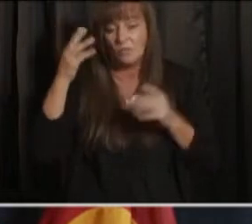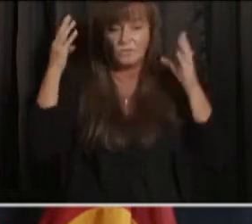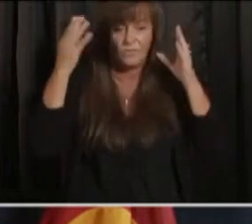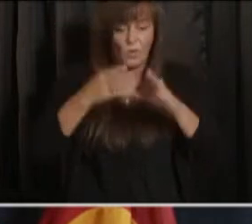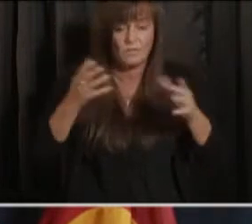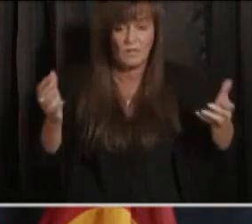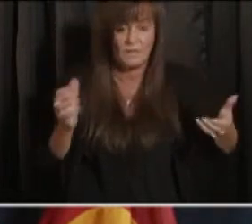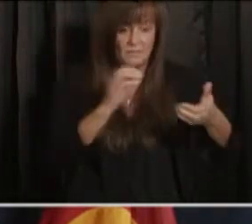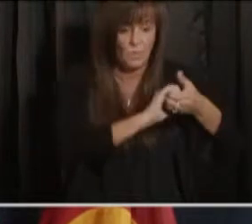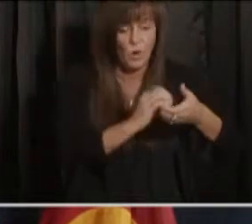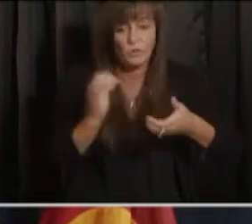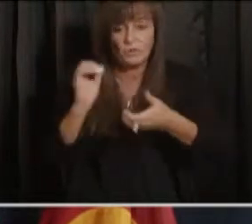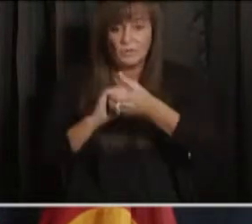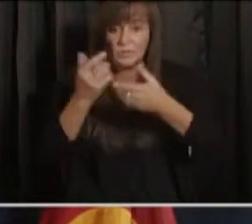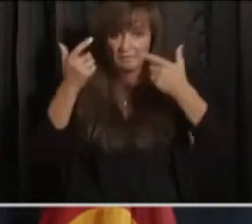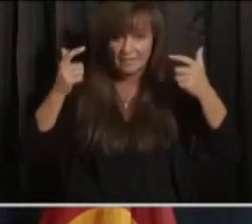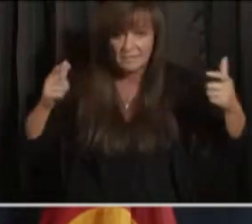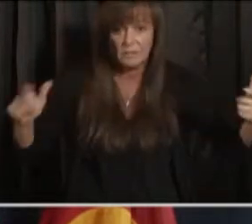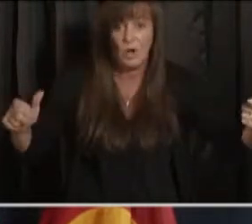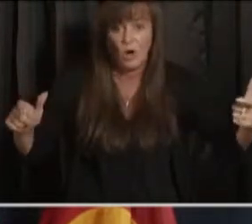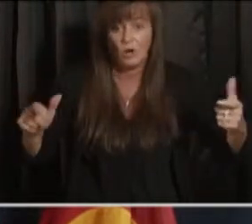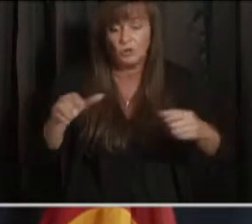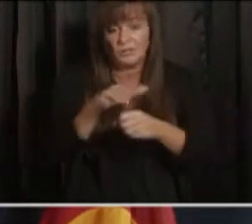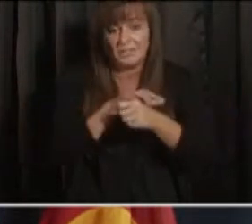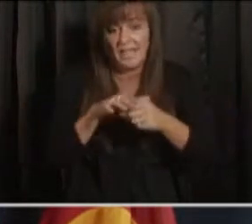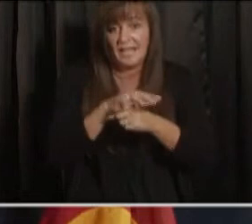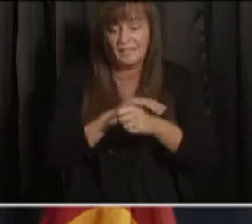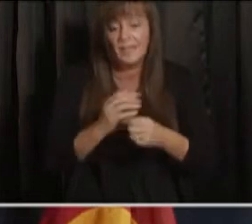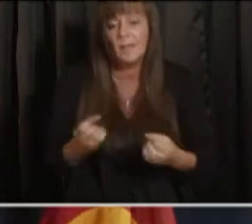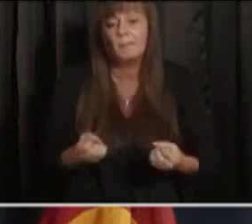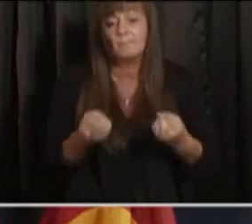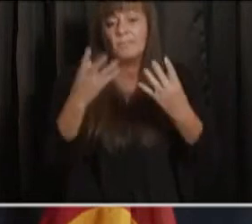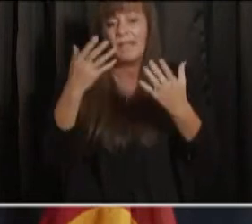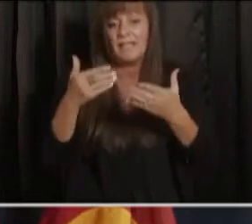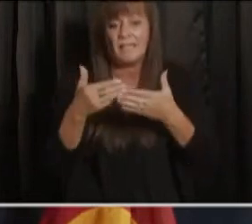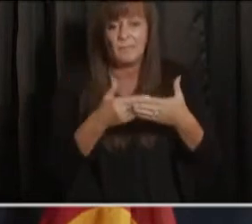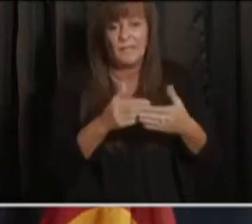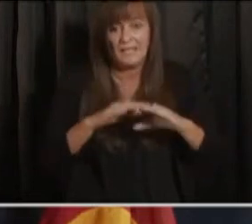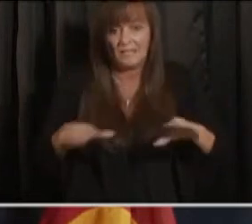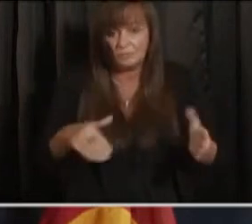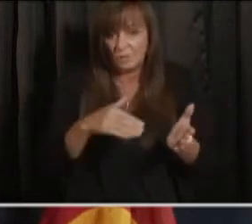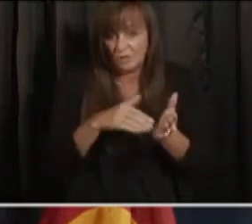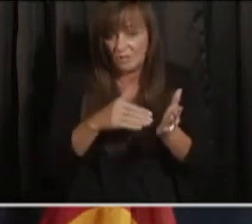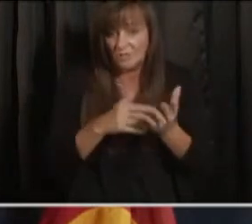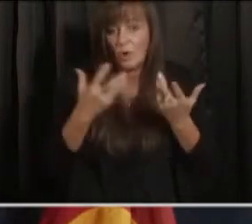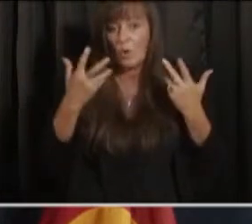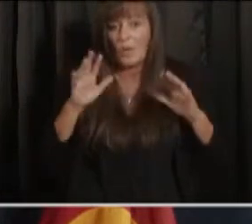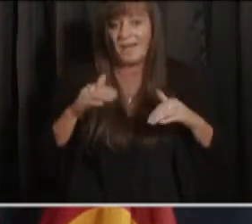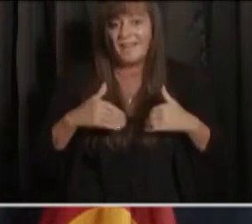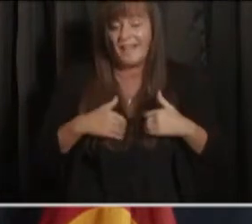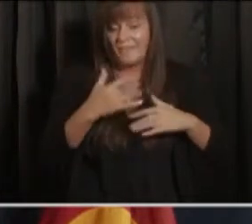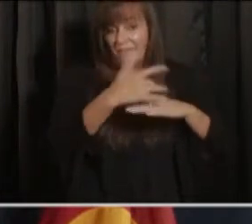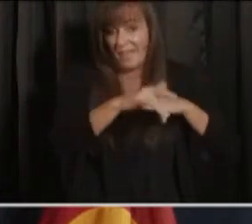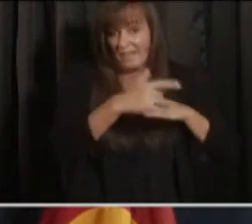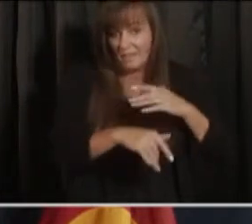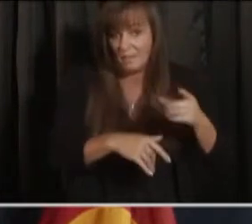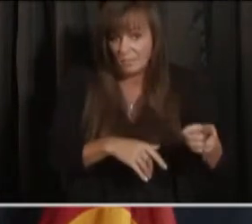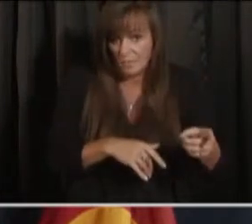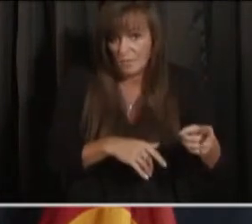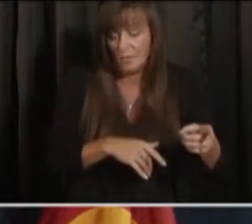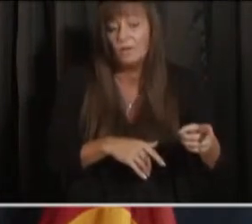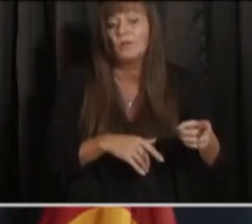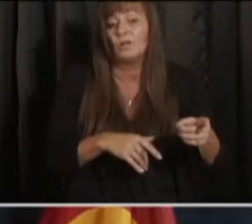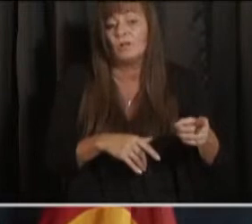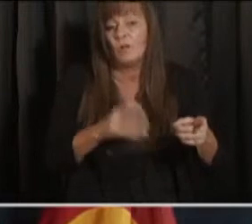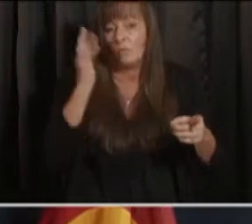larger scale sites. It is available in many pediatricians across the state. And we're looking forward to also making that available along with